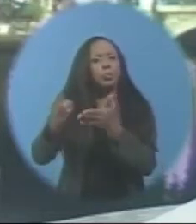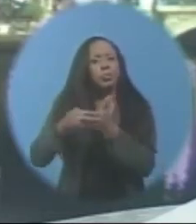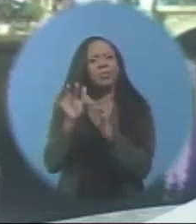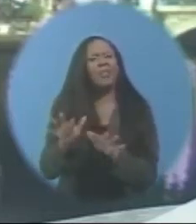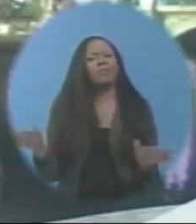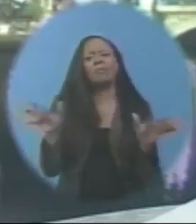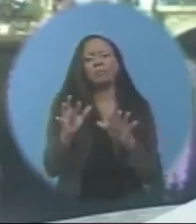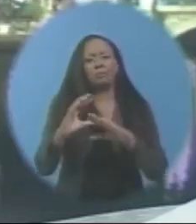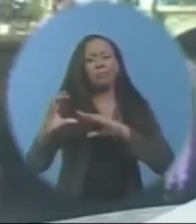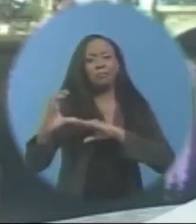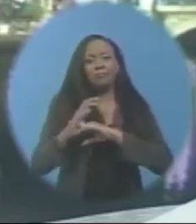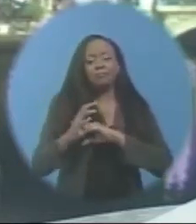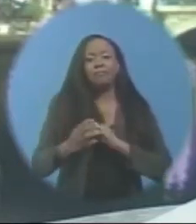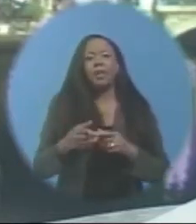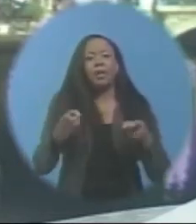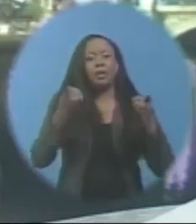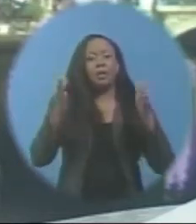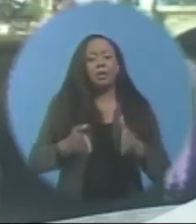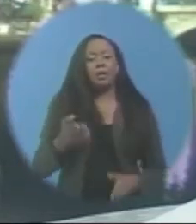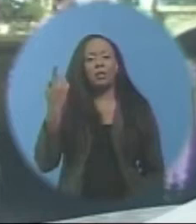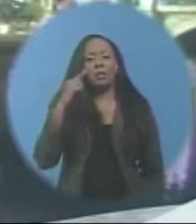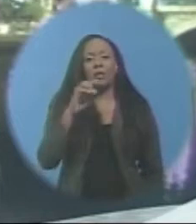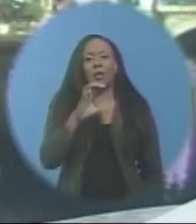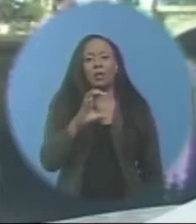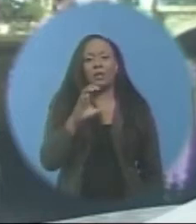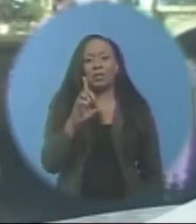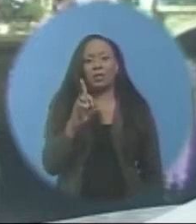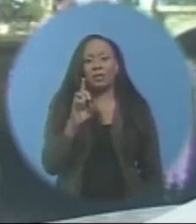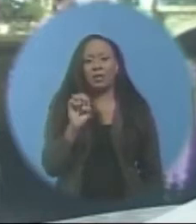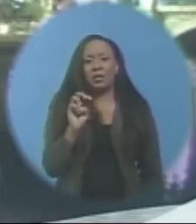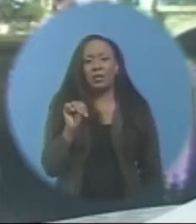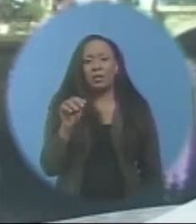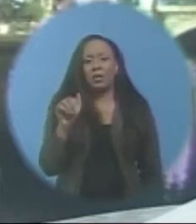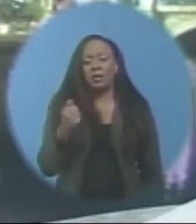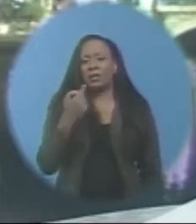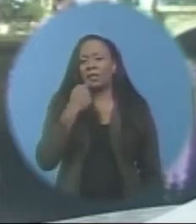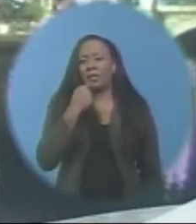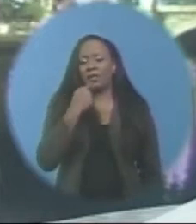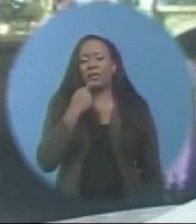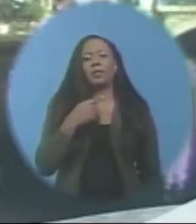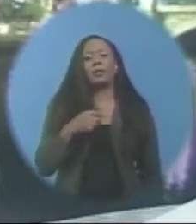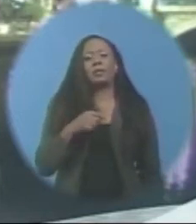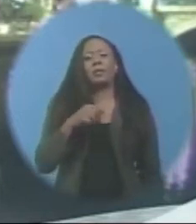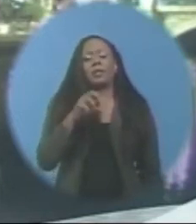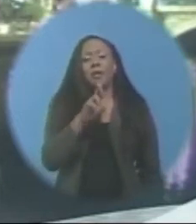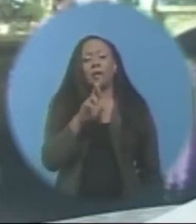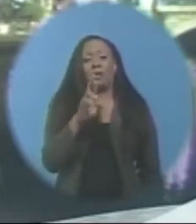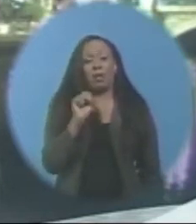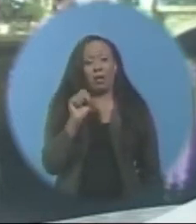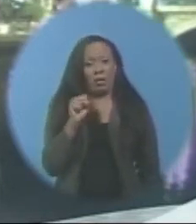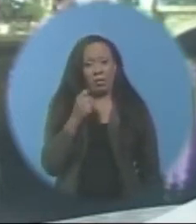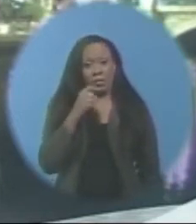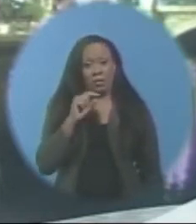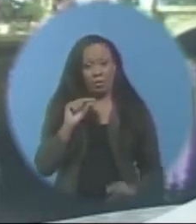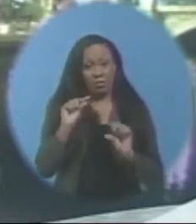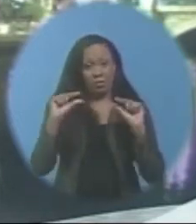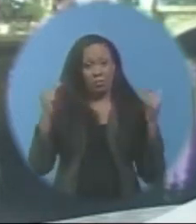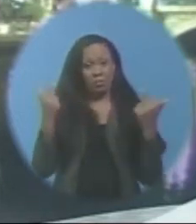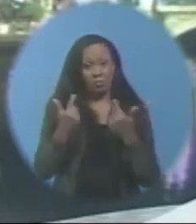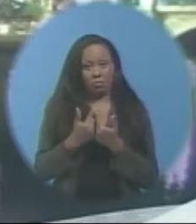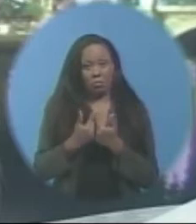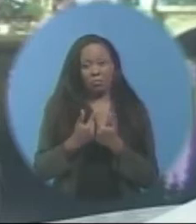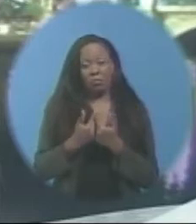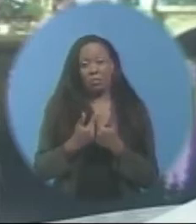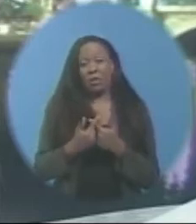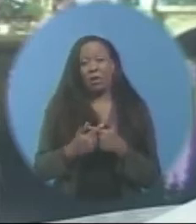region. Executive Director of the Caribbean Disaster Emergency Management Agency, Ronald Jackson, says the RSS has